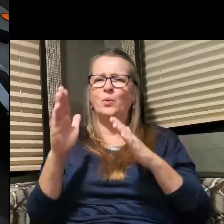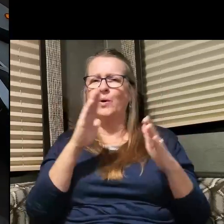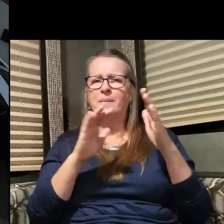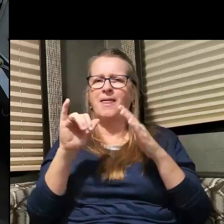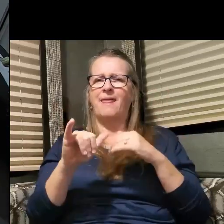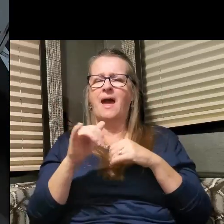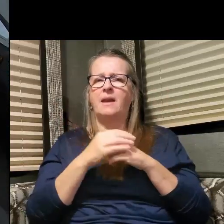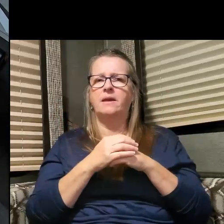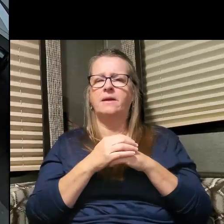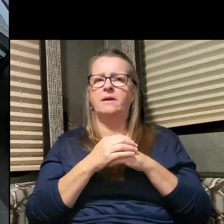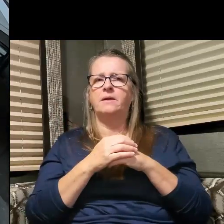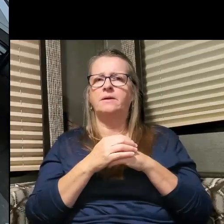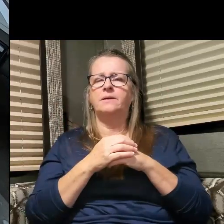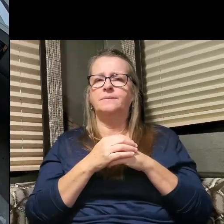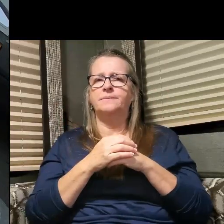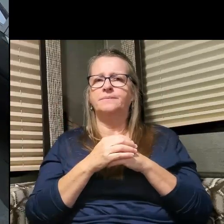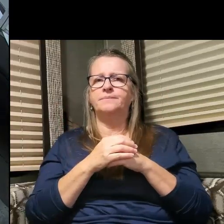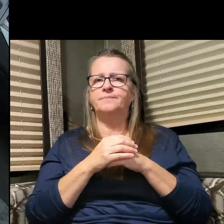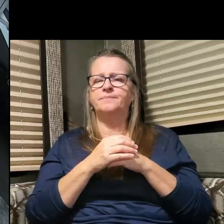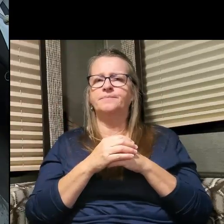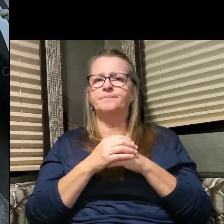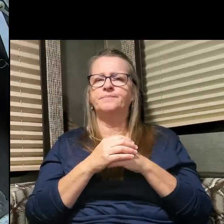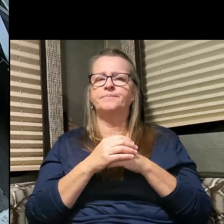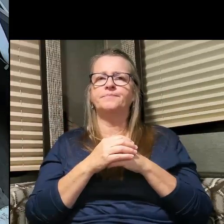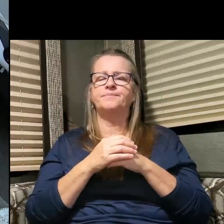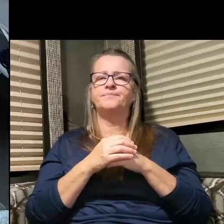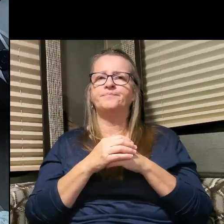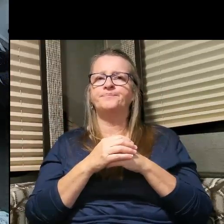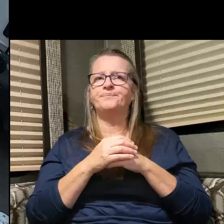really worry about it. Okay, I'm gonna set this down.